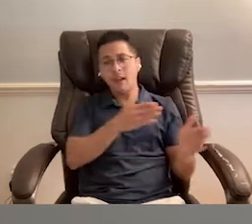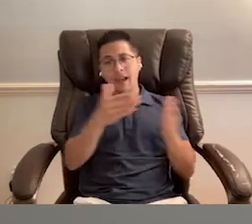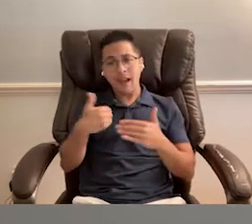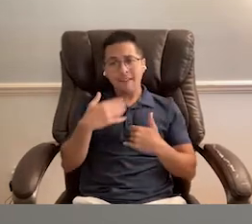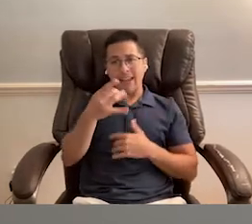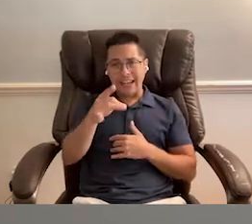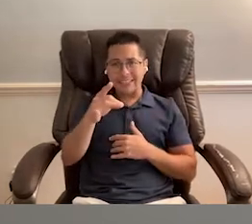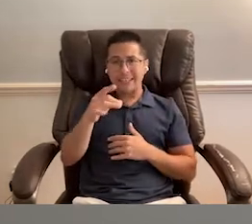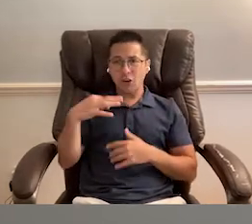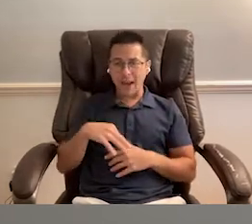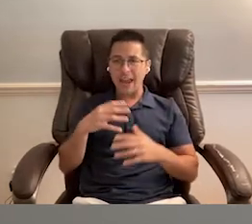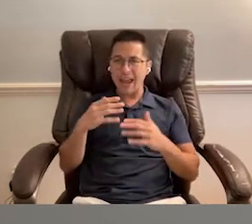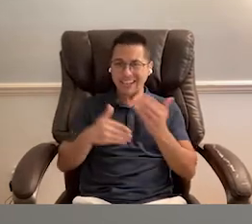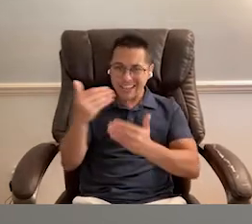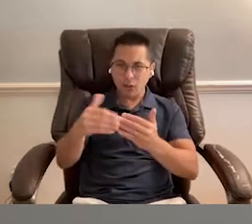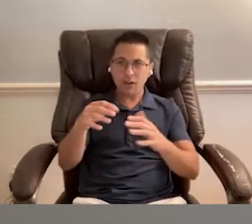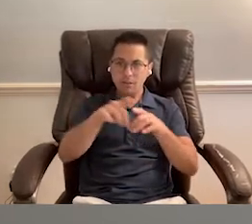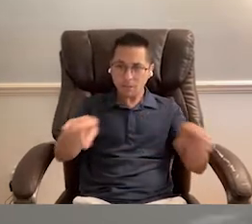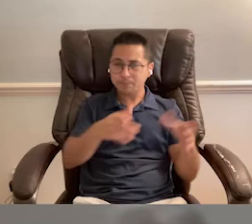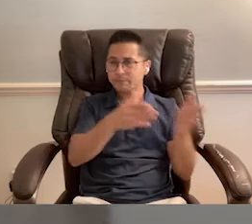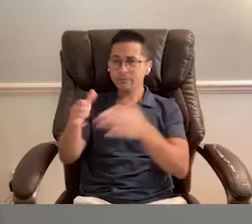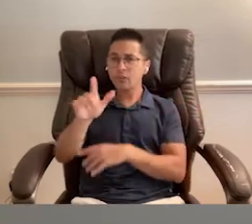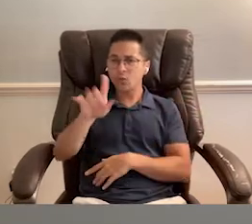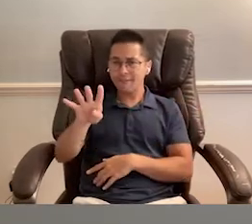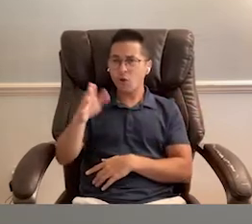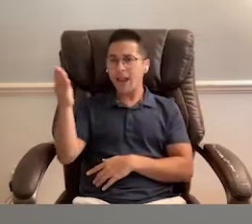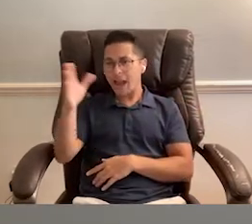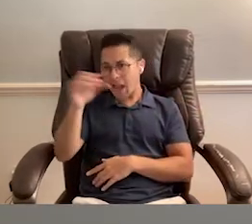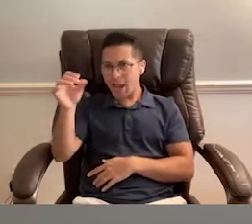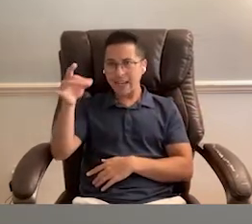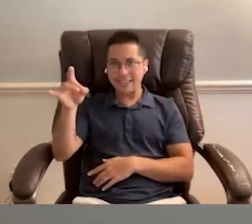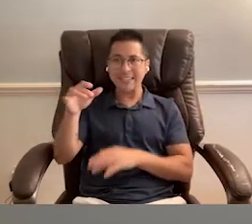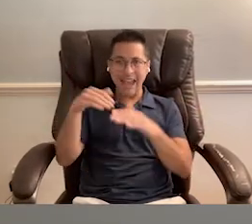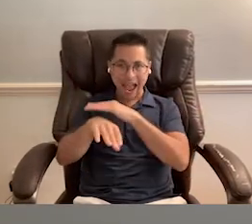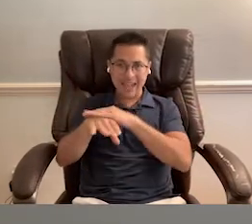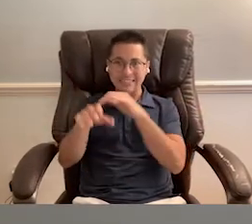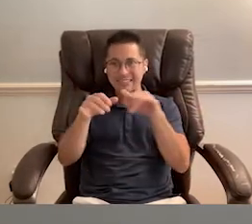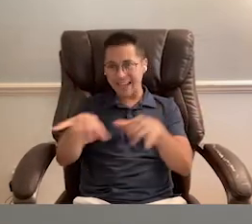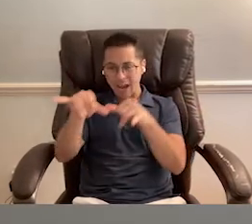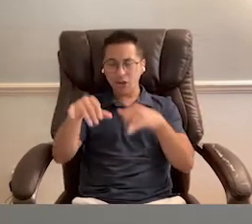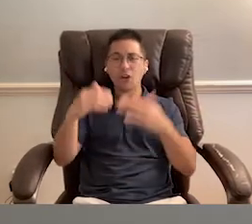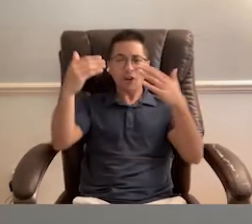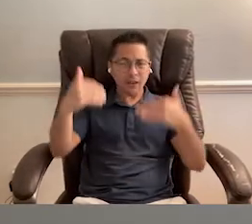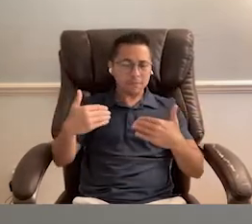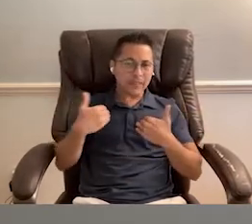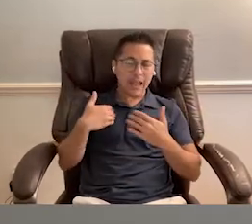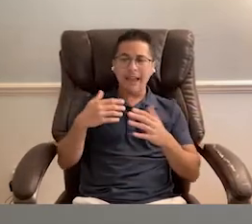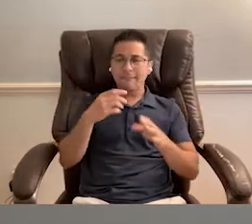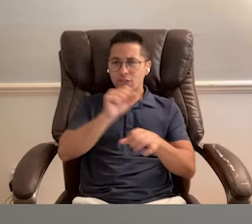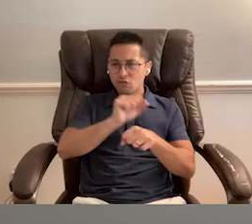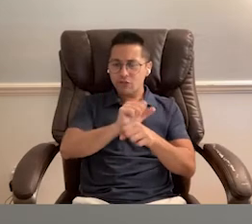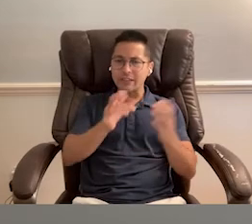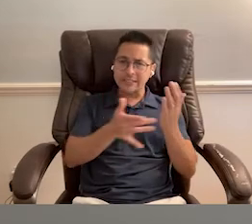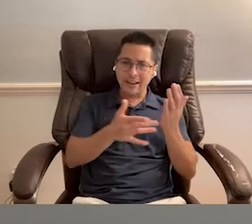credit accelerated diploma. We've got the 24 and 18 credit access standard diploma. You got the career